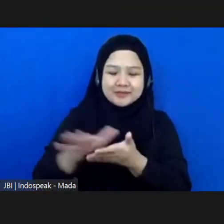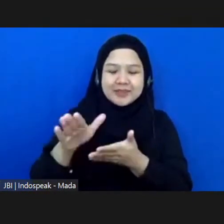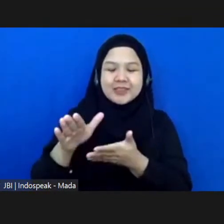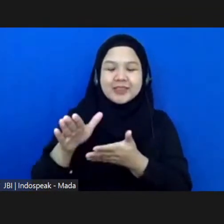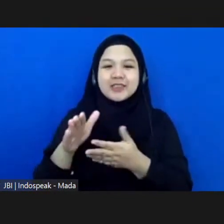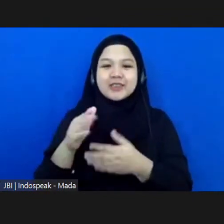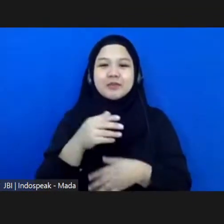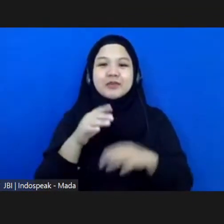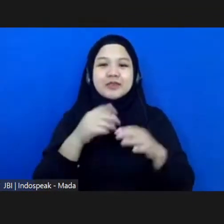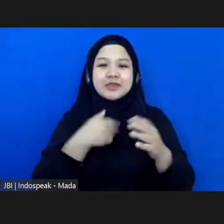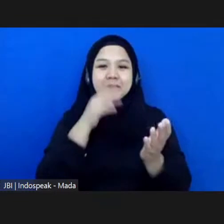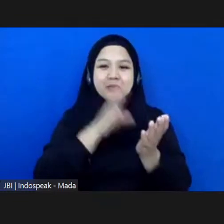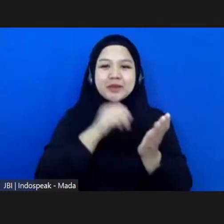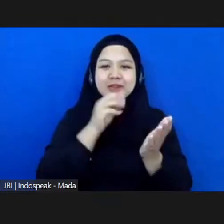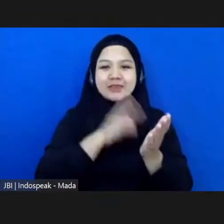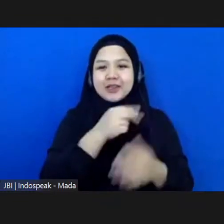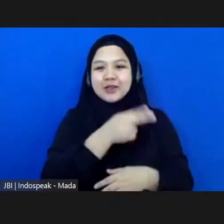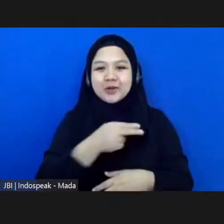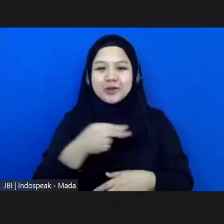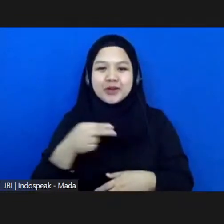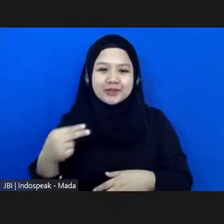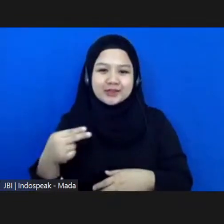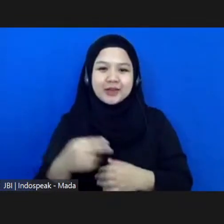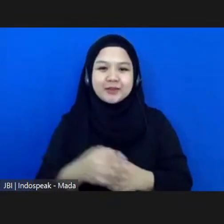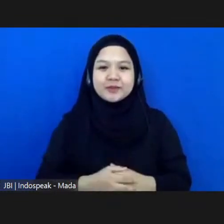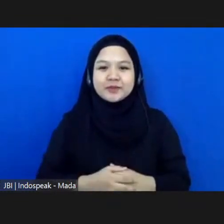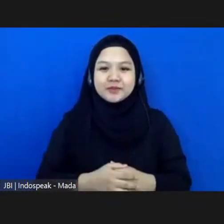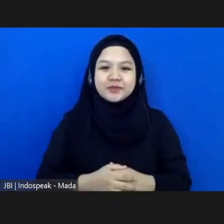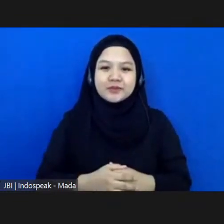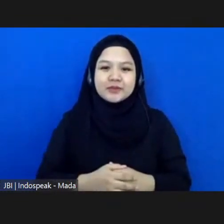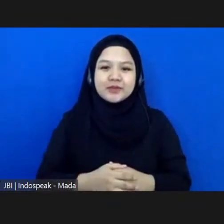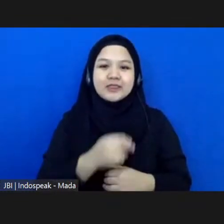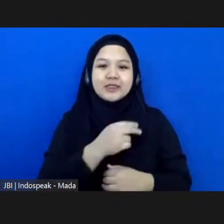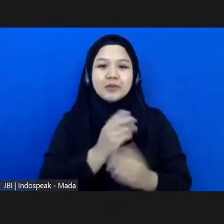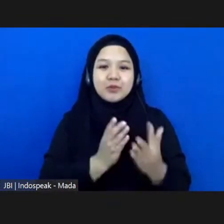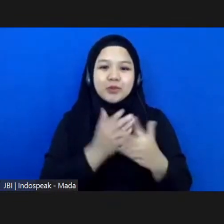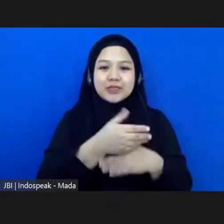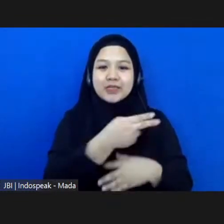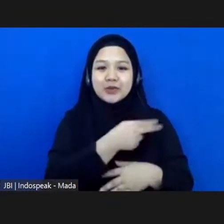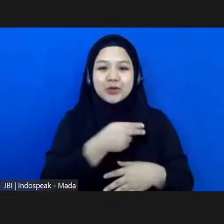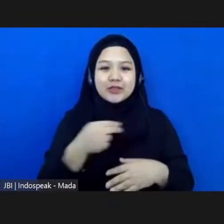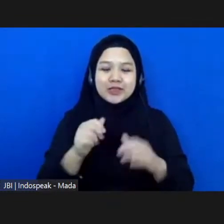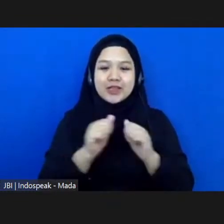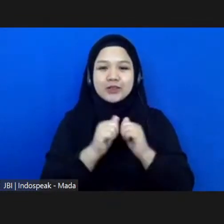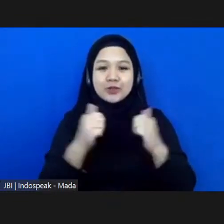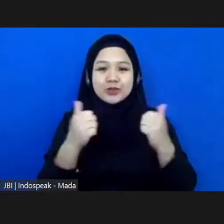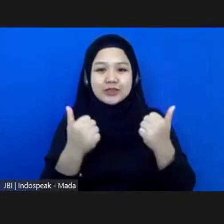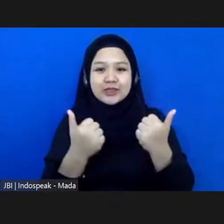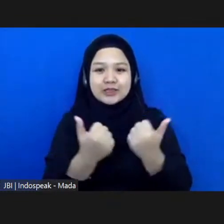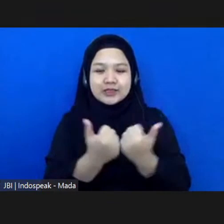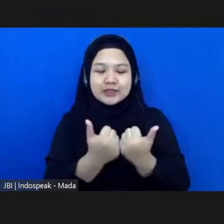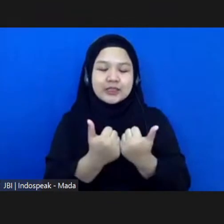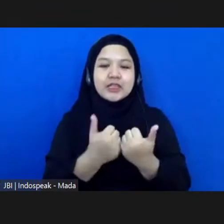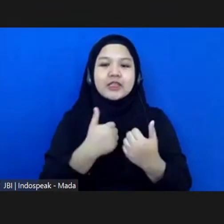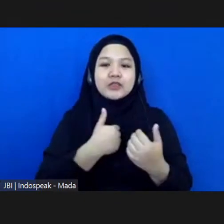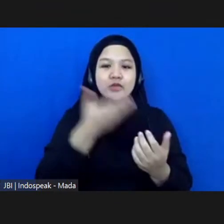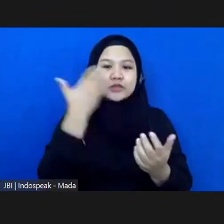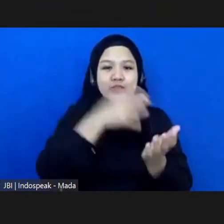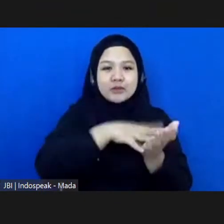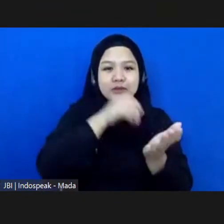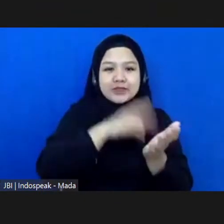Indonesia project. So I've got a long association with the Indonesia project. I studied Indonesian